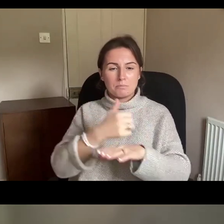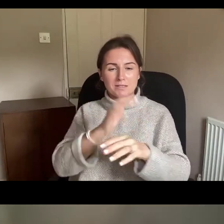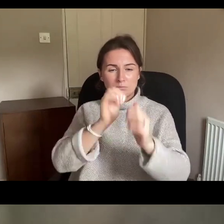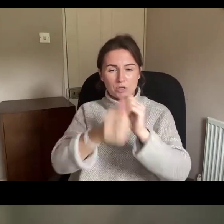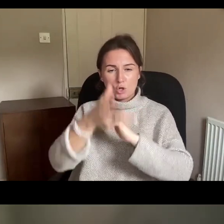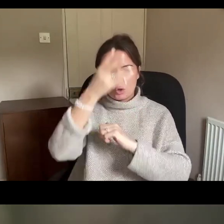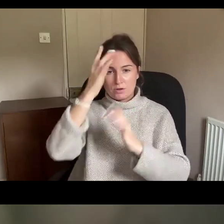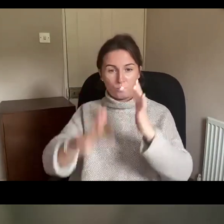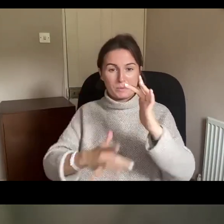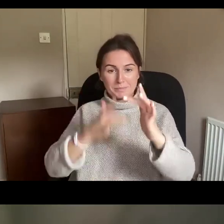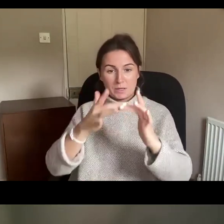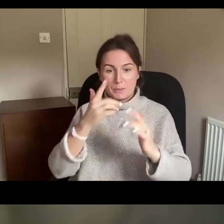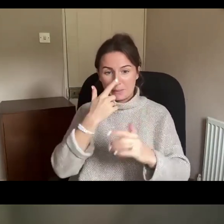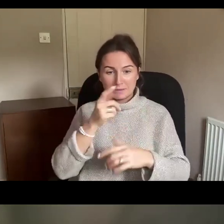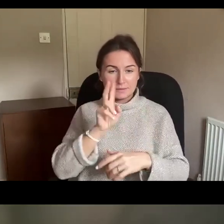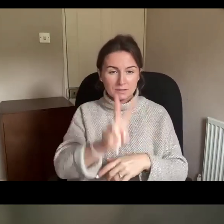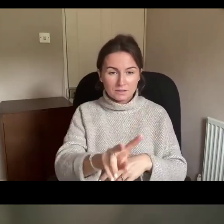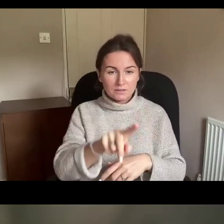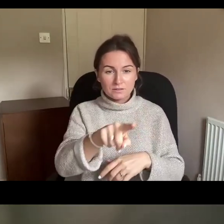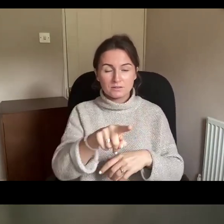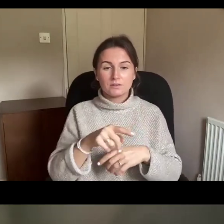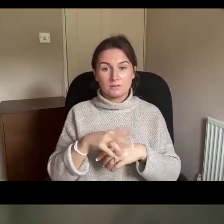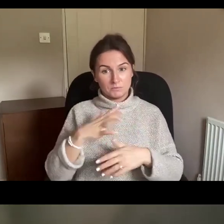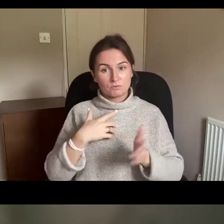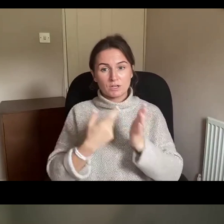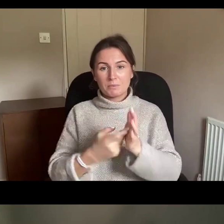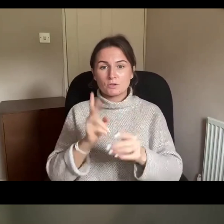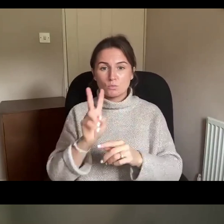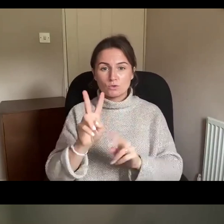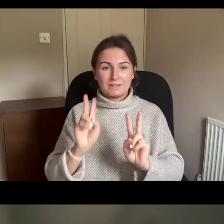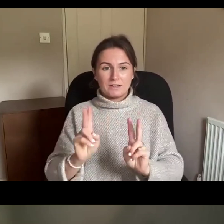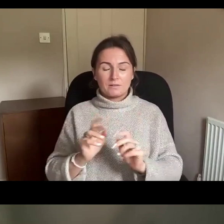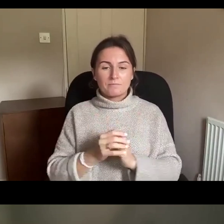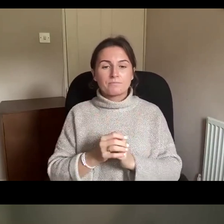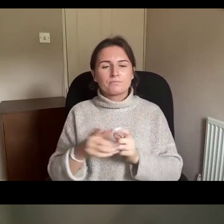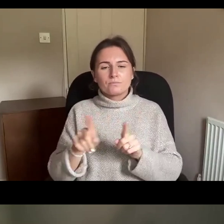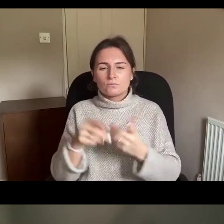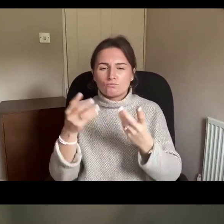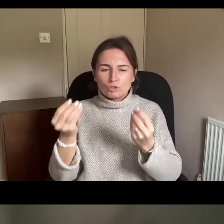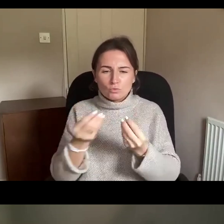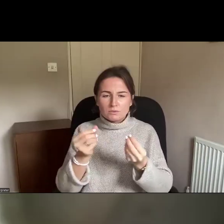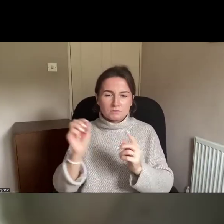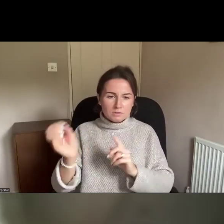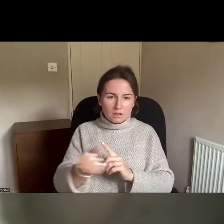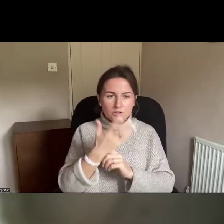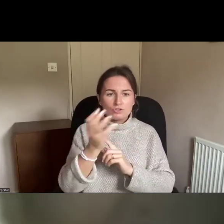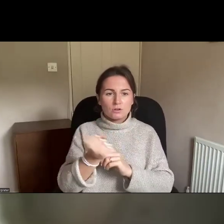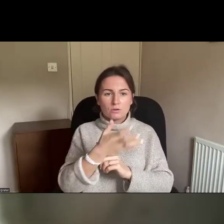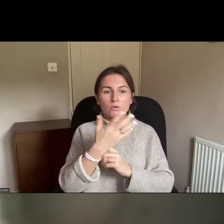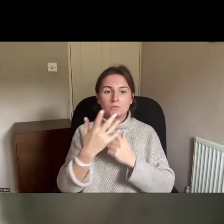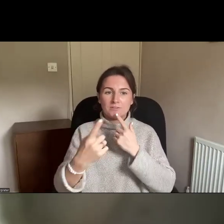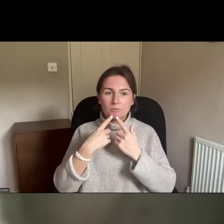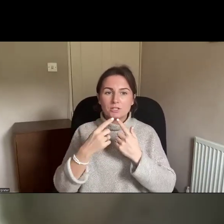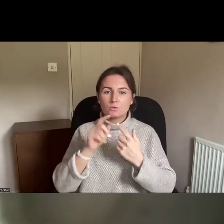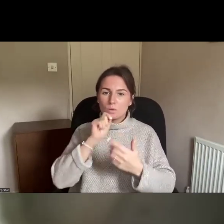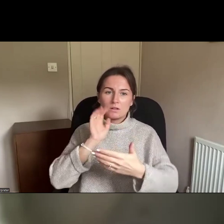So please feel to view or recommend. And there's also the resources as well, the slideshow and information which will go